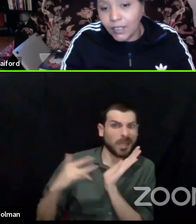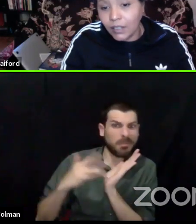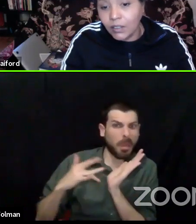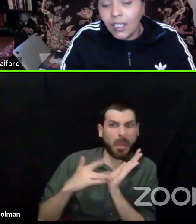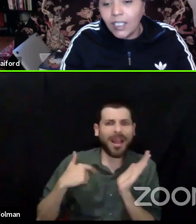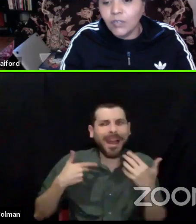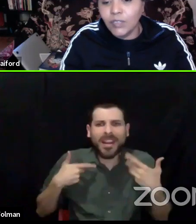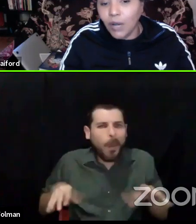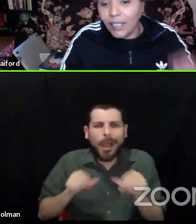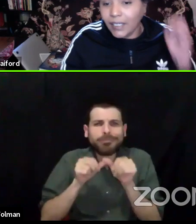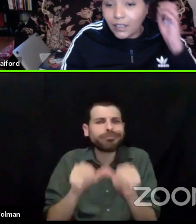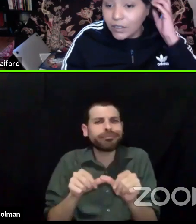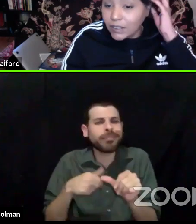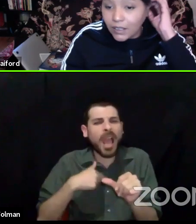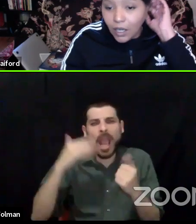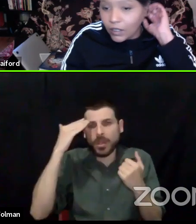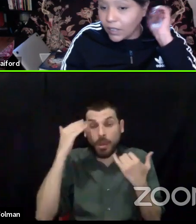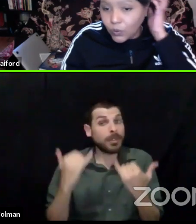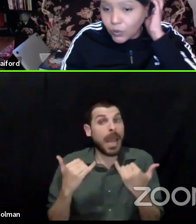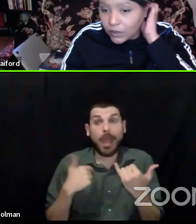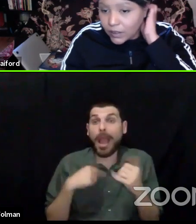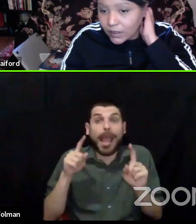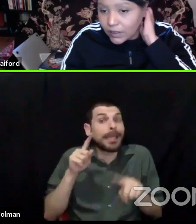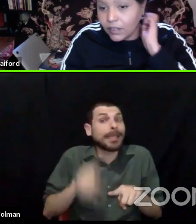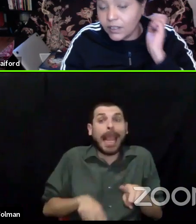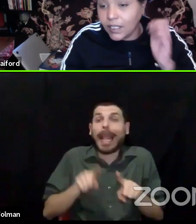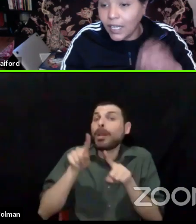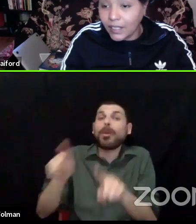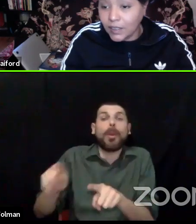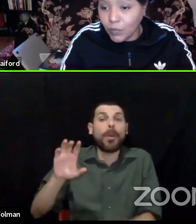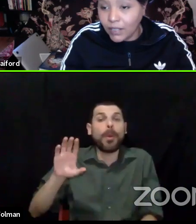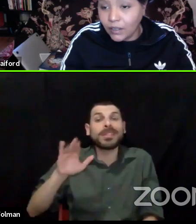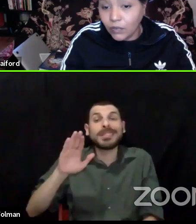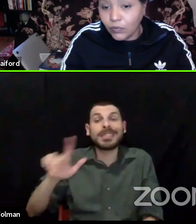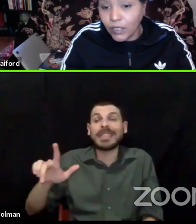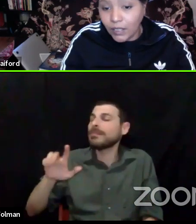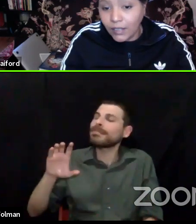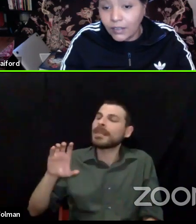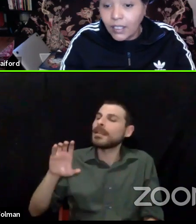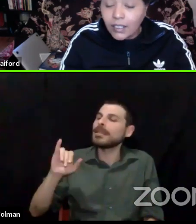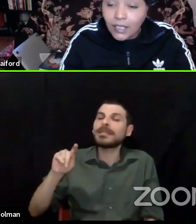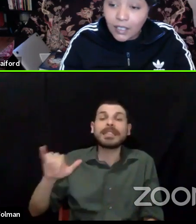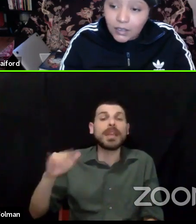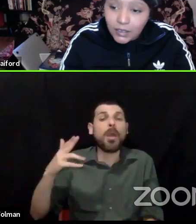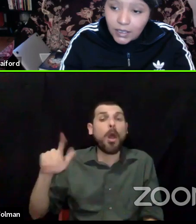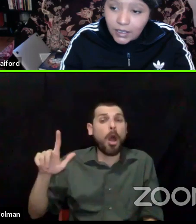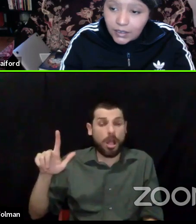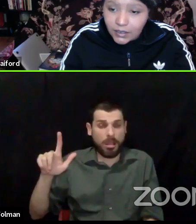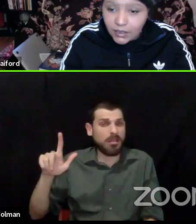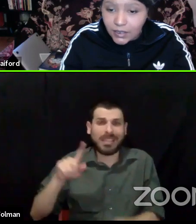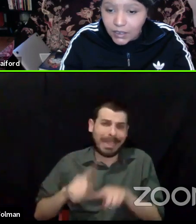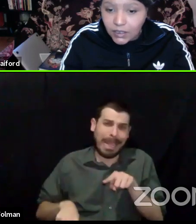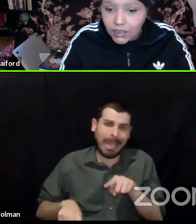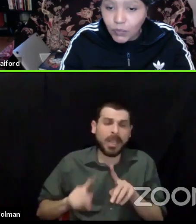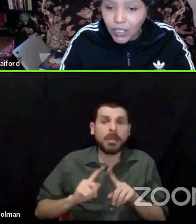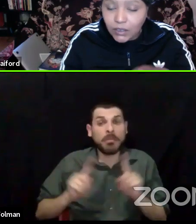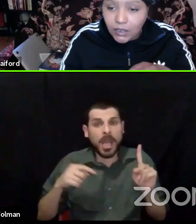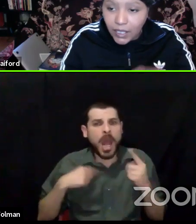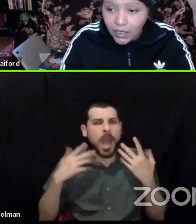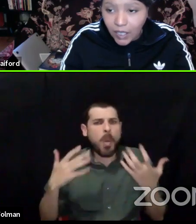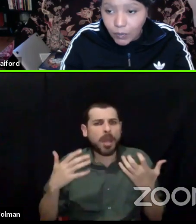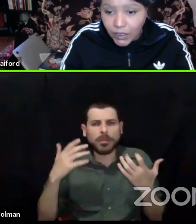right now, even though I can't go to City Hall every week or anything else, that I had somebody on the front line that understands the discussions